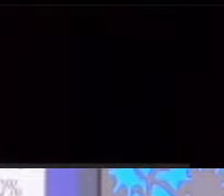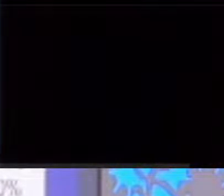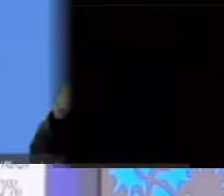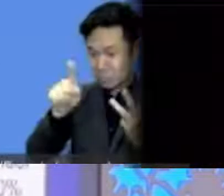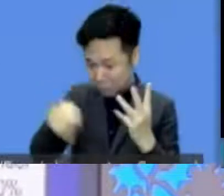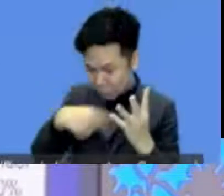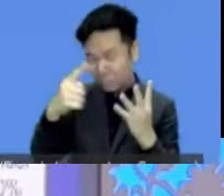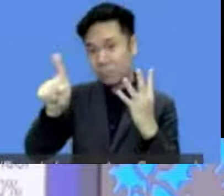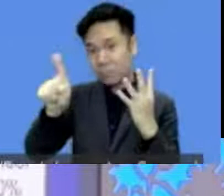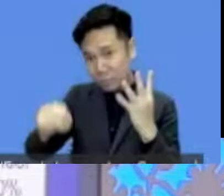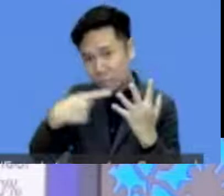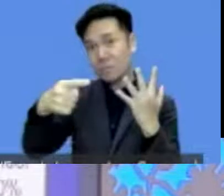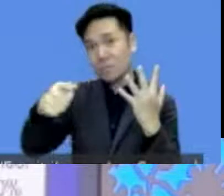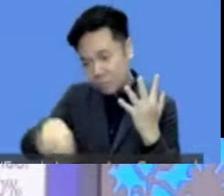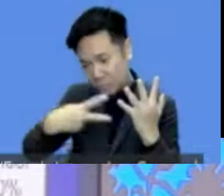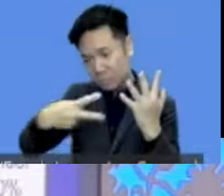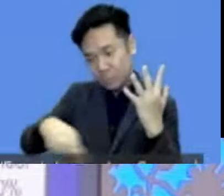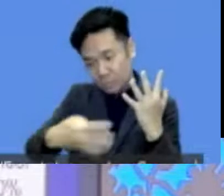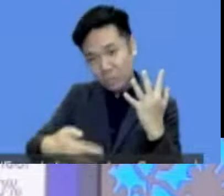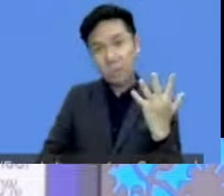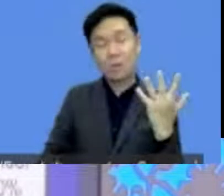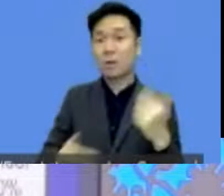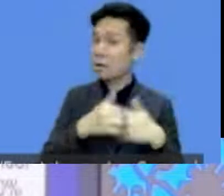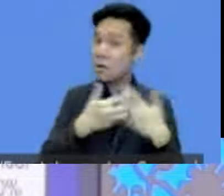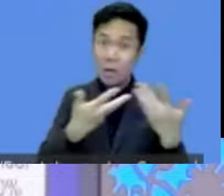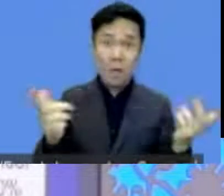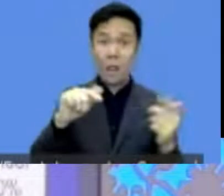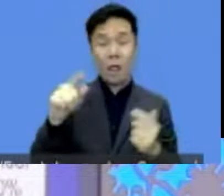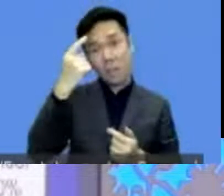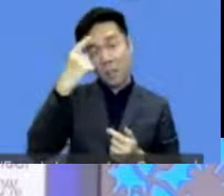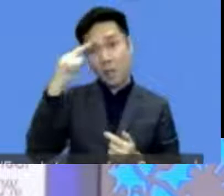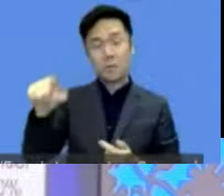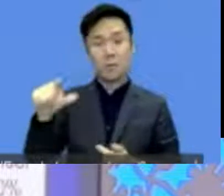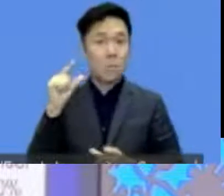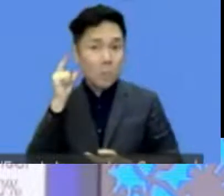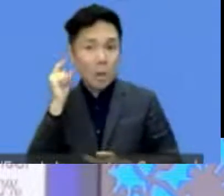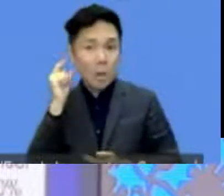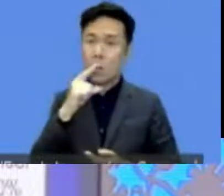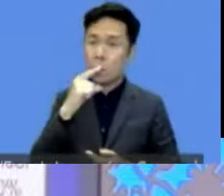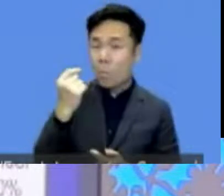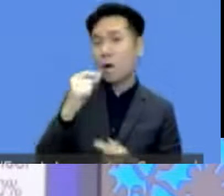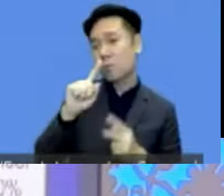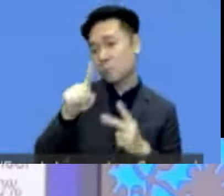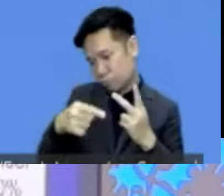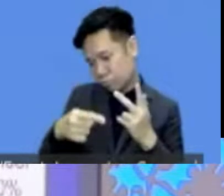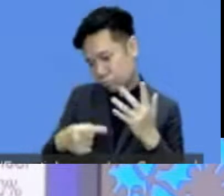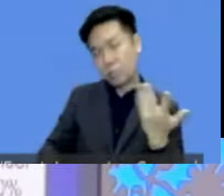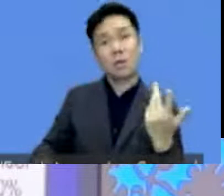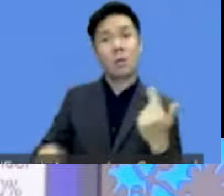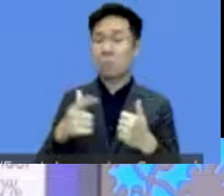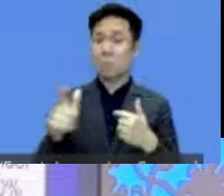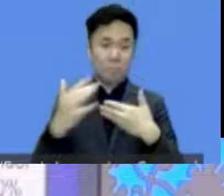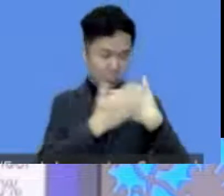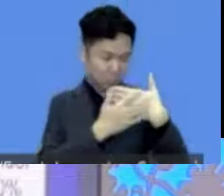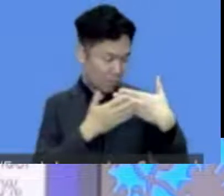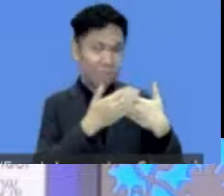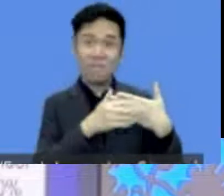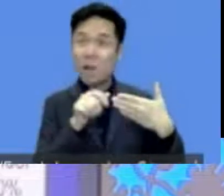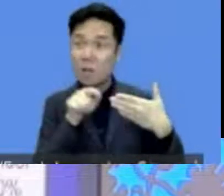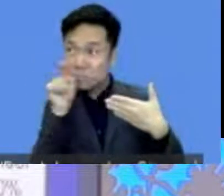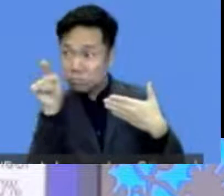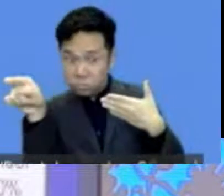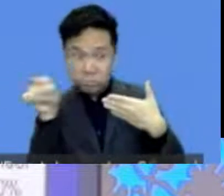sure that the divide, maybe it be gender divide, maybe due to regional, maybe due to geography, we as a community have to